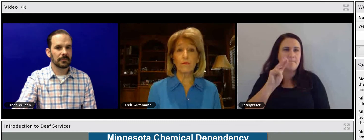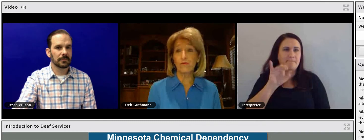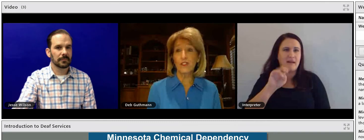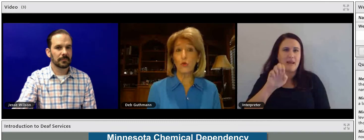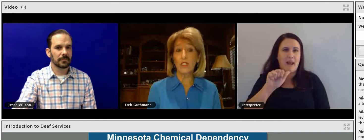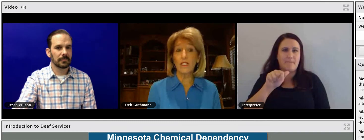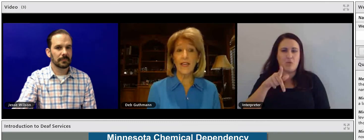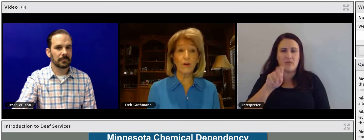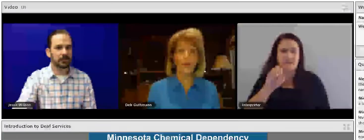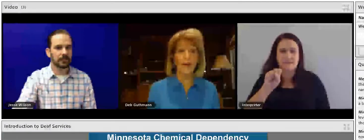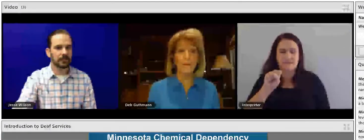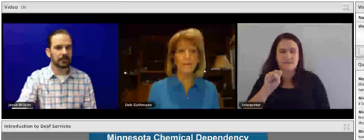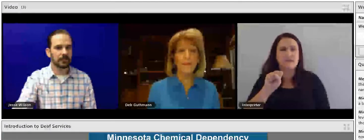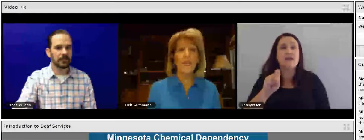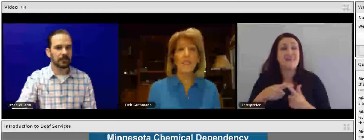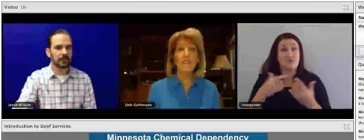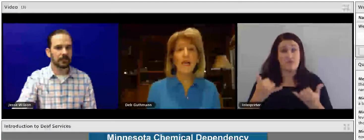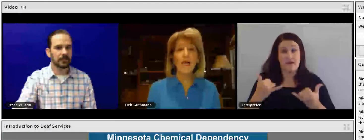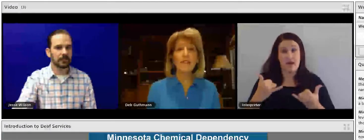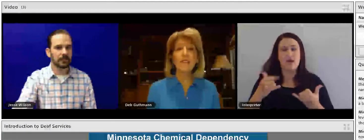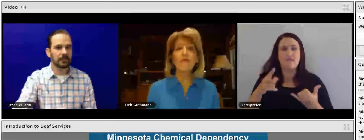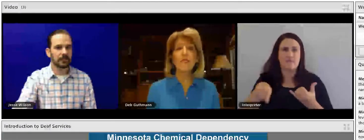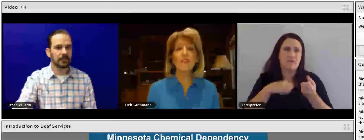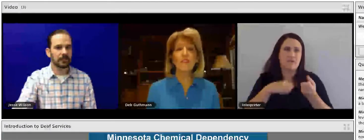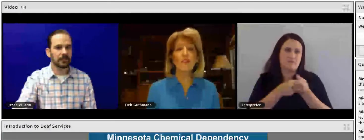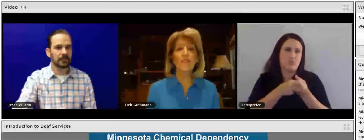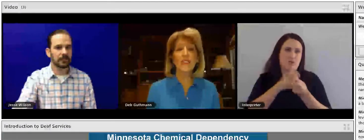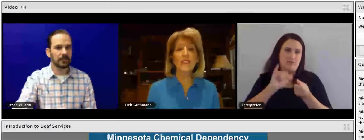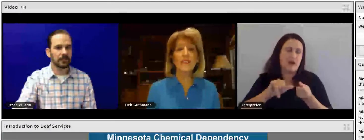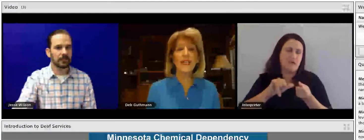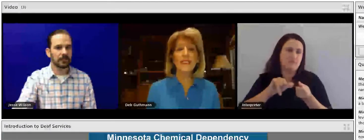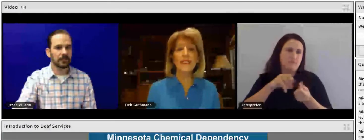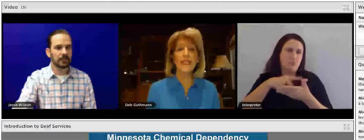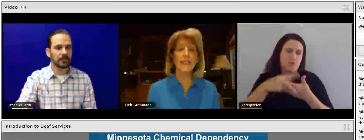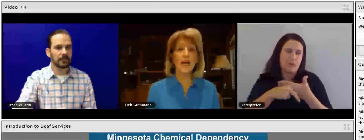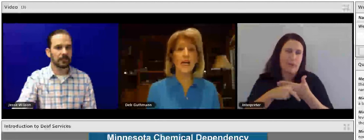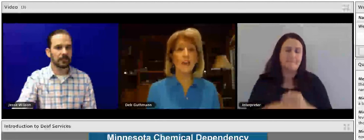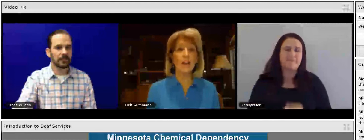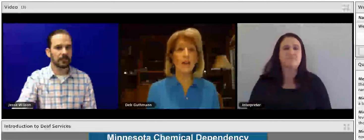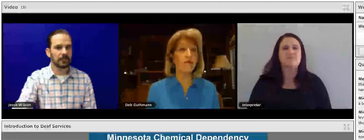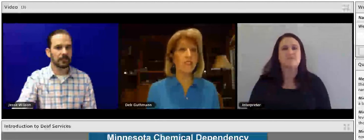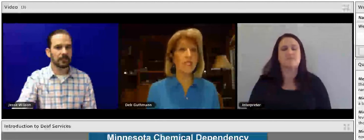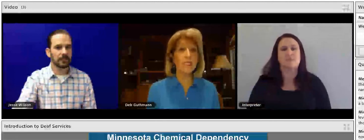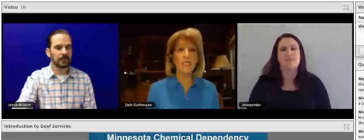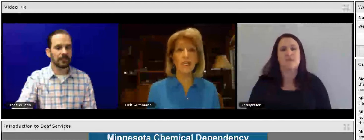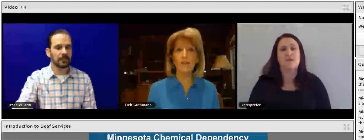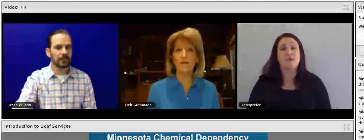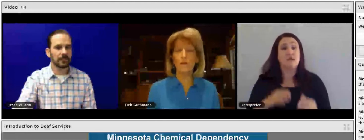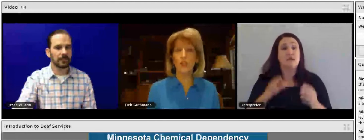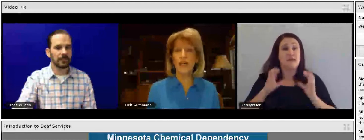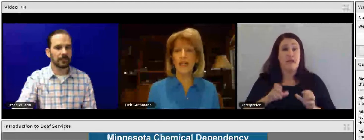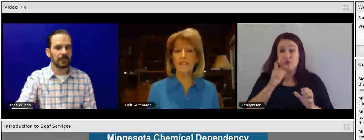time they are supporting that program. The clients that have been served since 1989